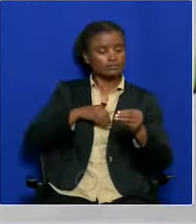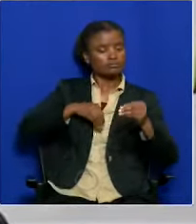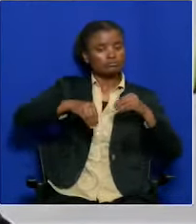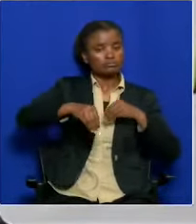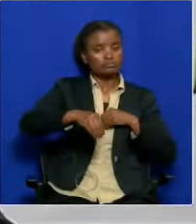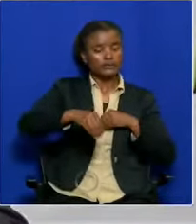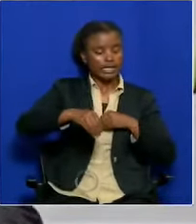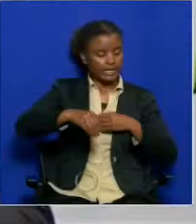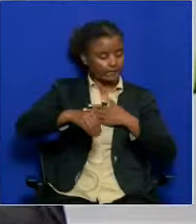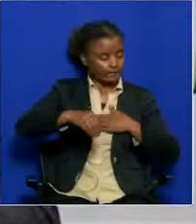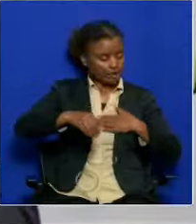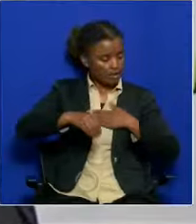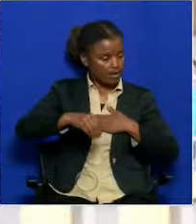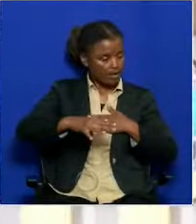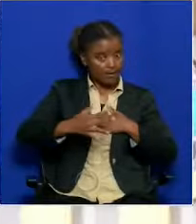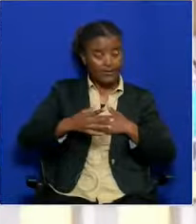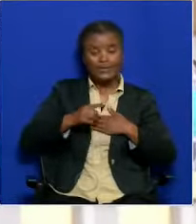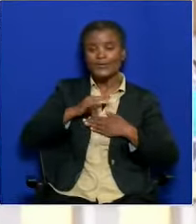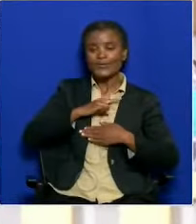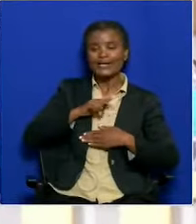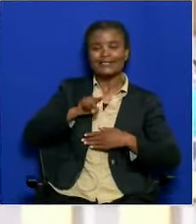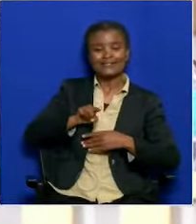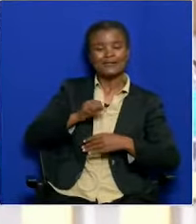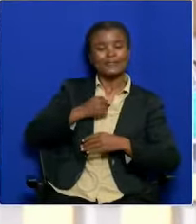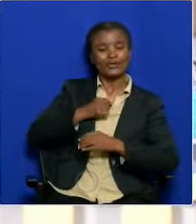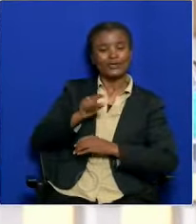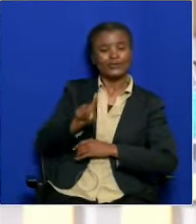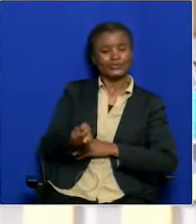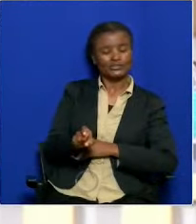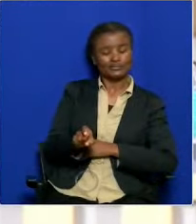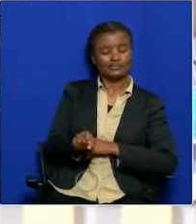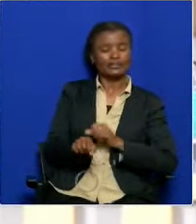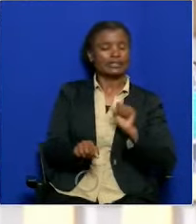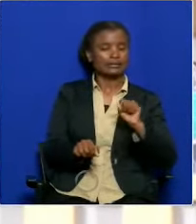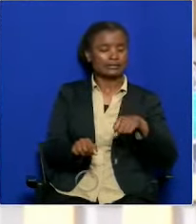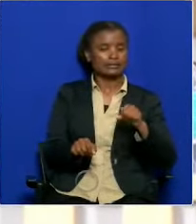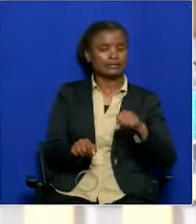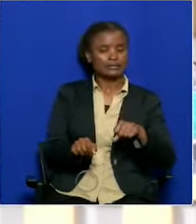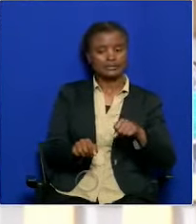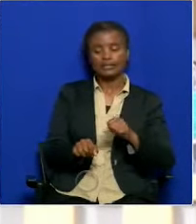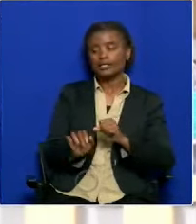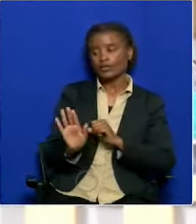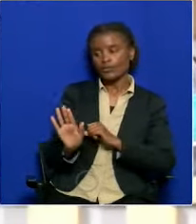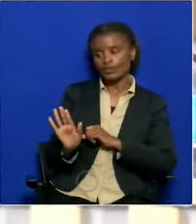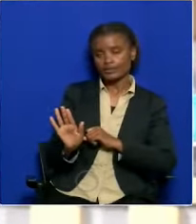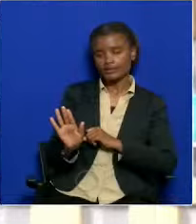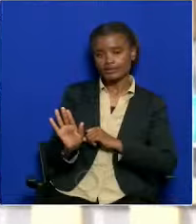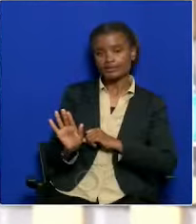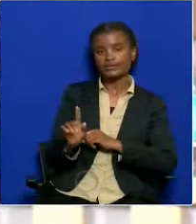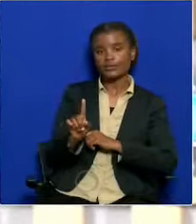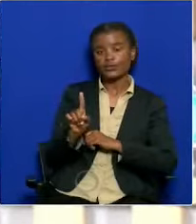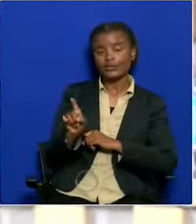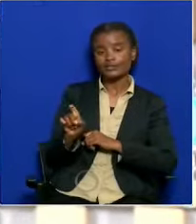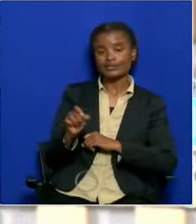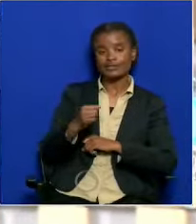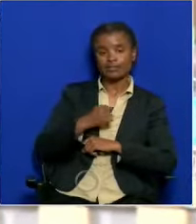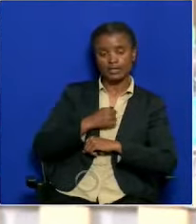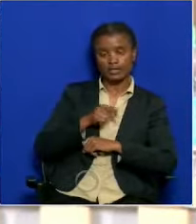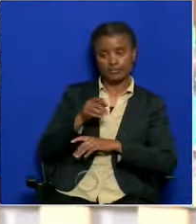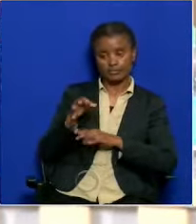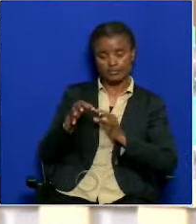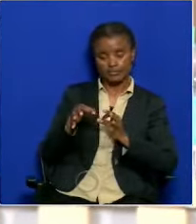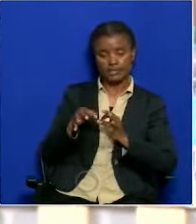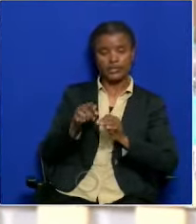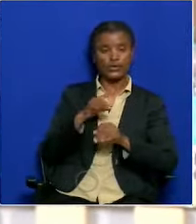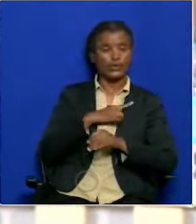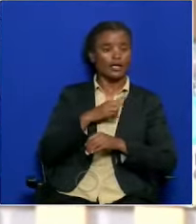If you did that, let me suggest I to put you. myself into that. Wait for my question. Because you're telling me that you've assisted.